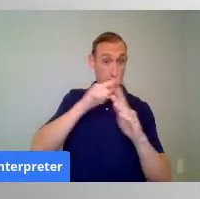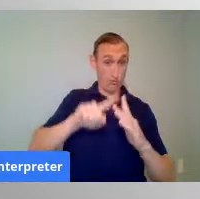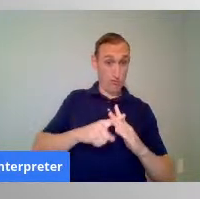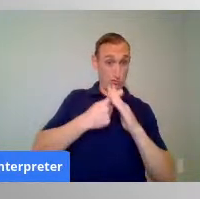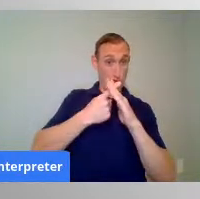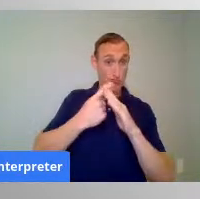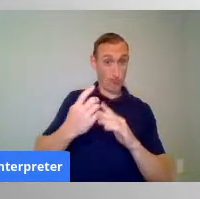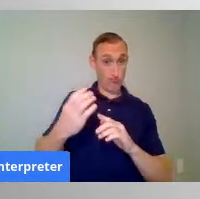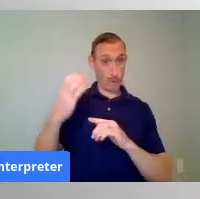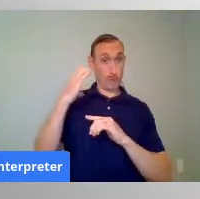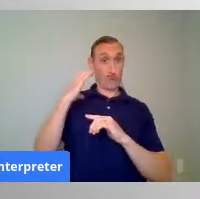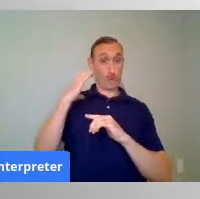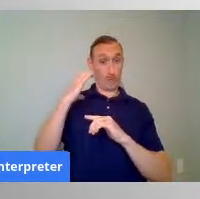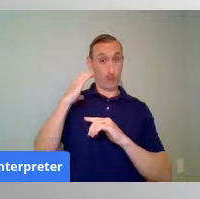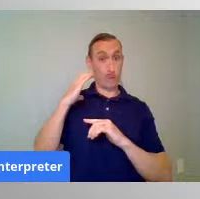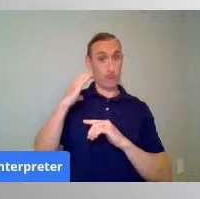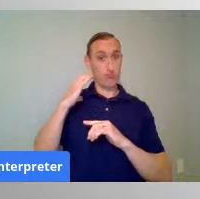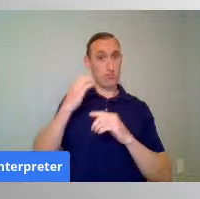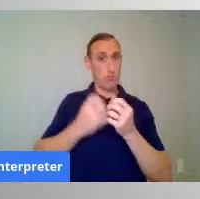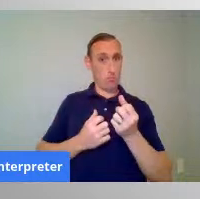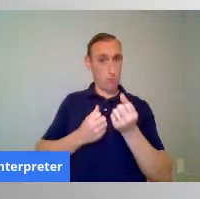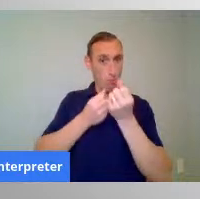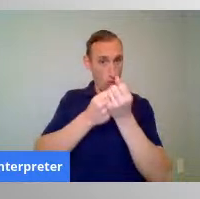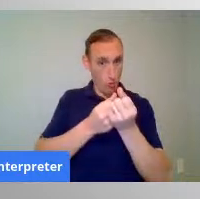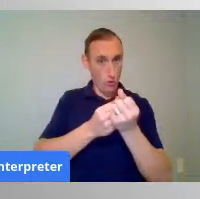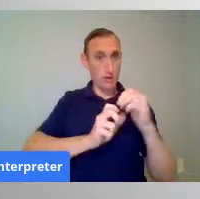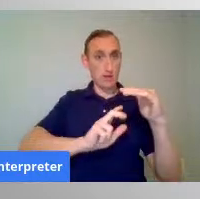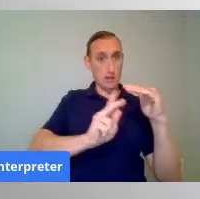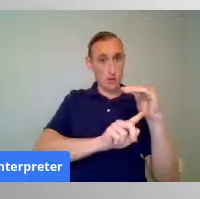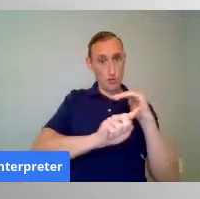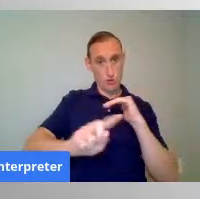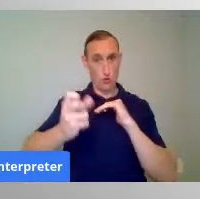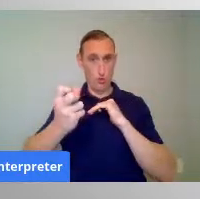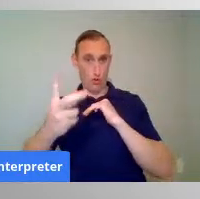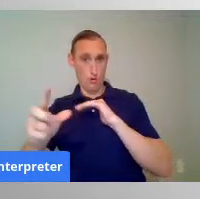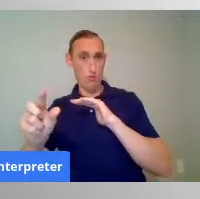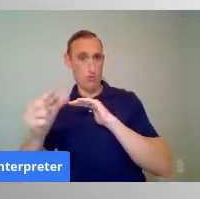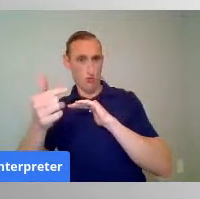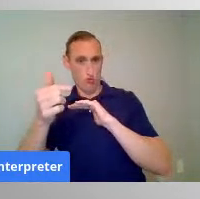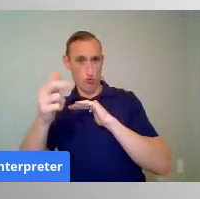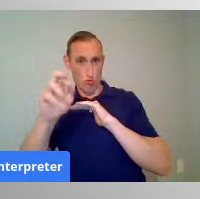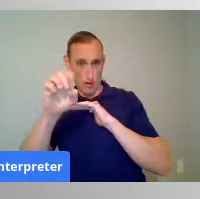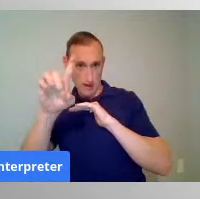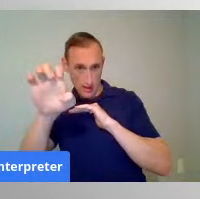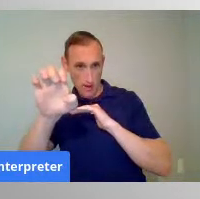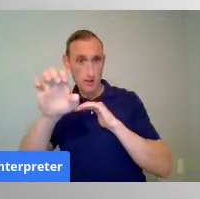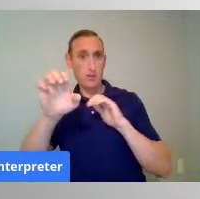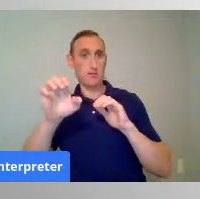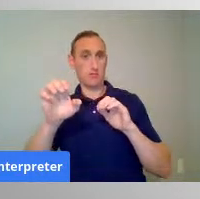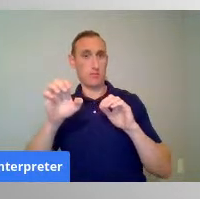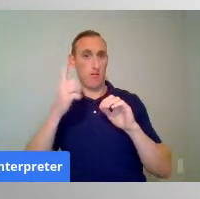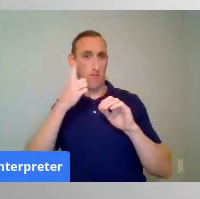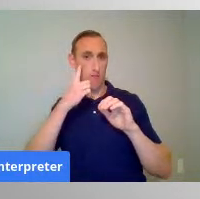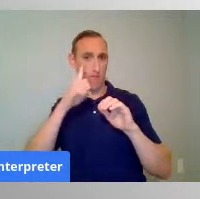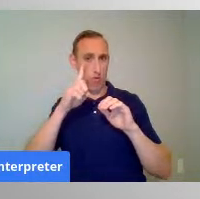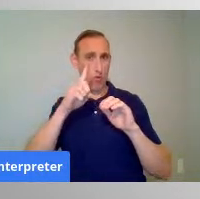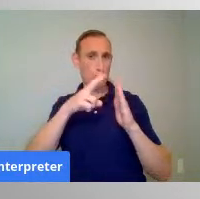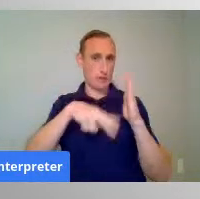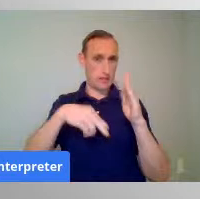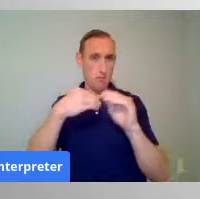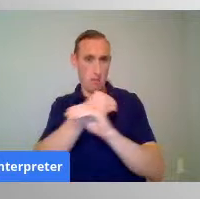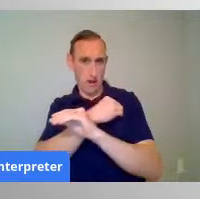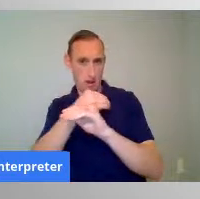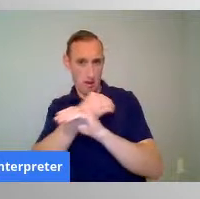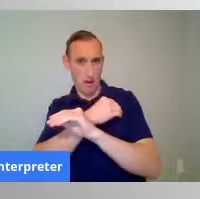supported a K through 12 opportunity for summer that was on reading and math, half day in the morning,